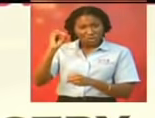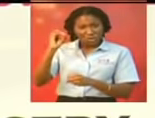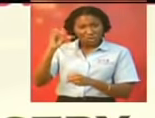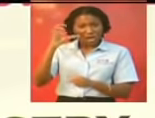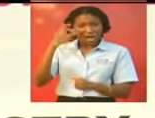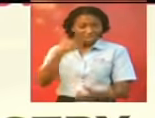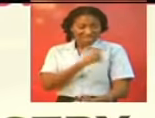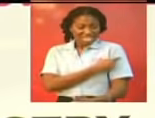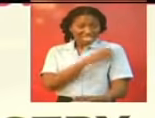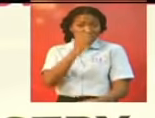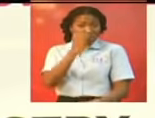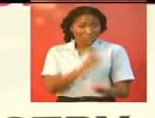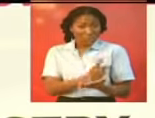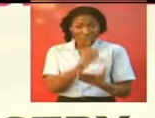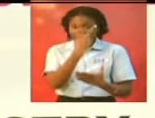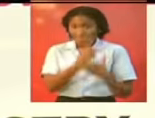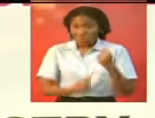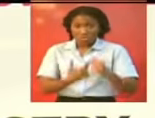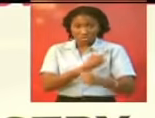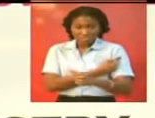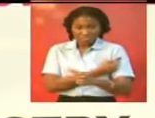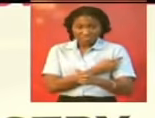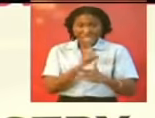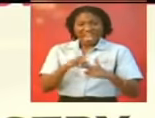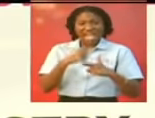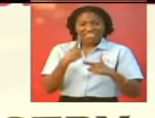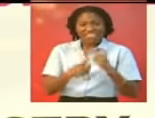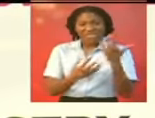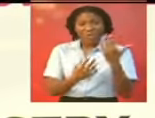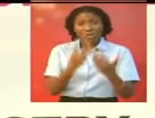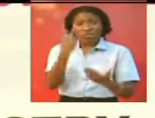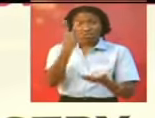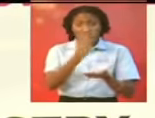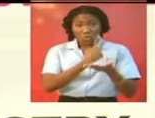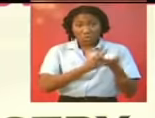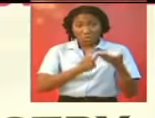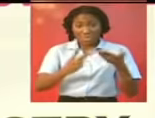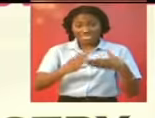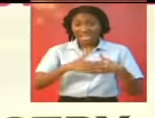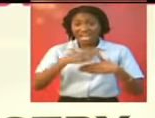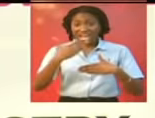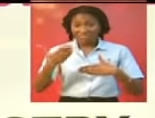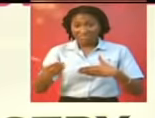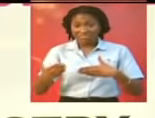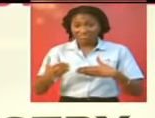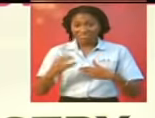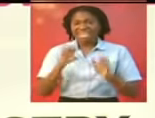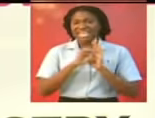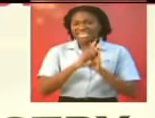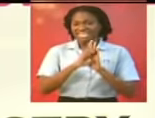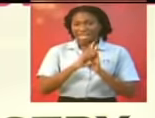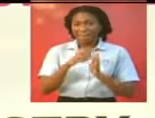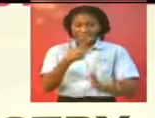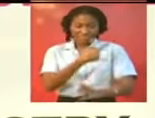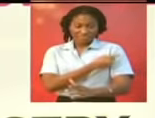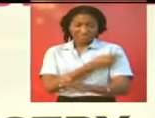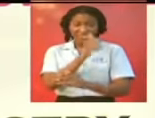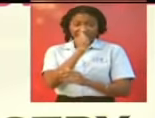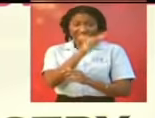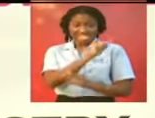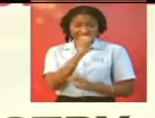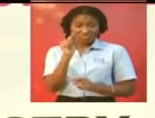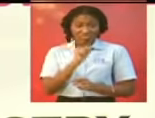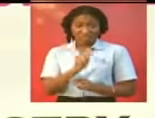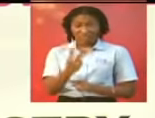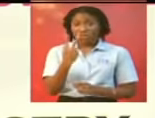weeks after the final dose of that vaccine. So, for example, for AstraZeneca, you basically have 2 doses 8